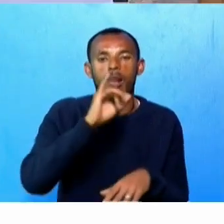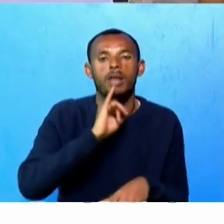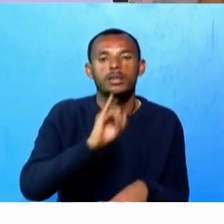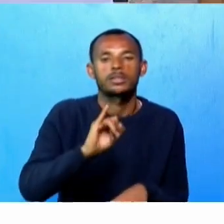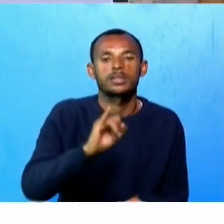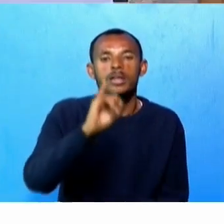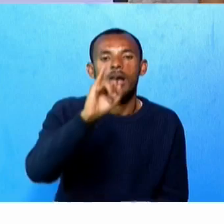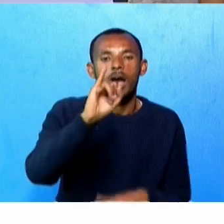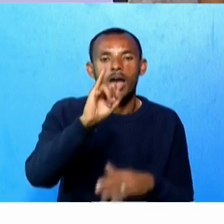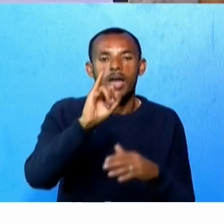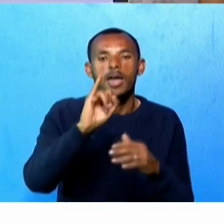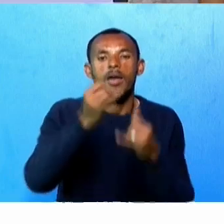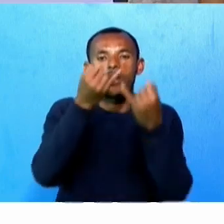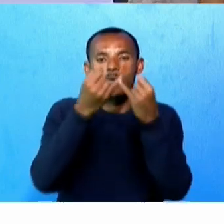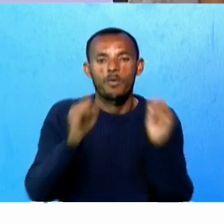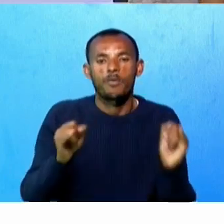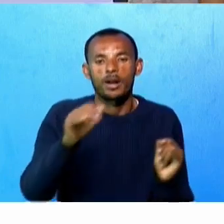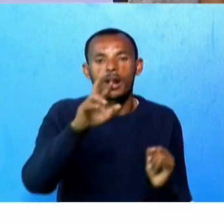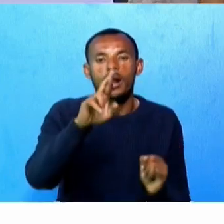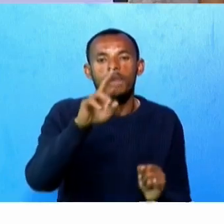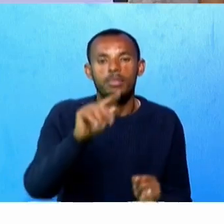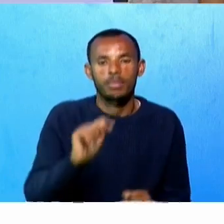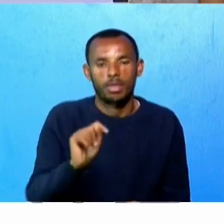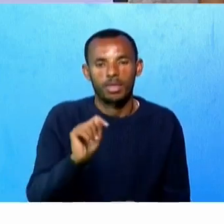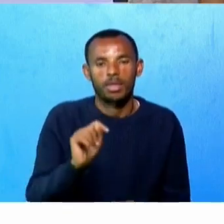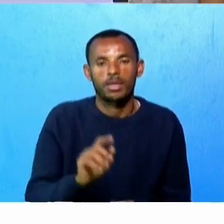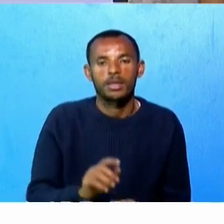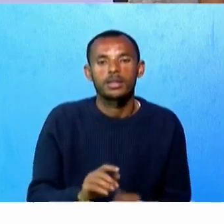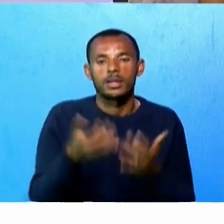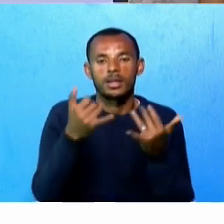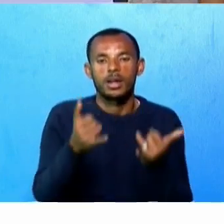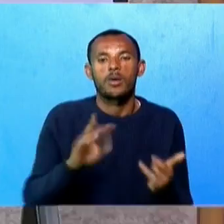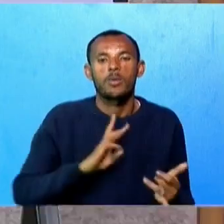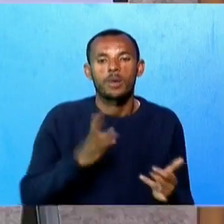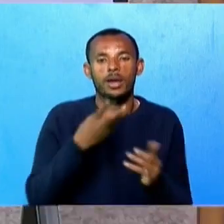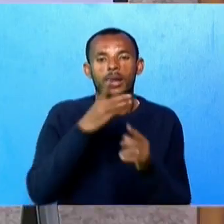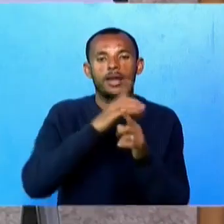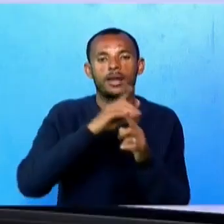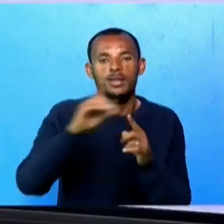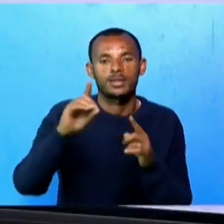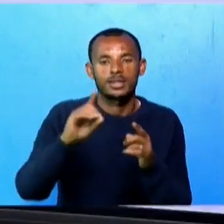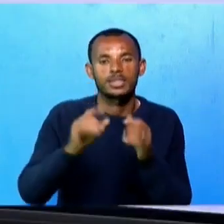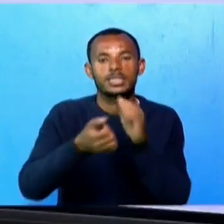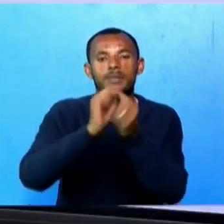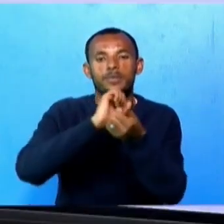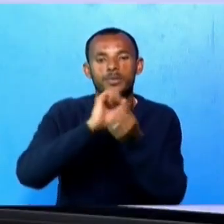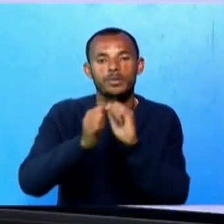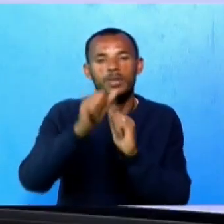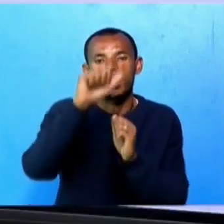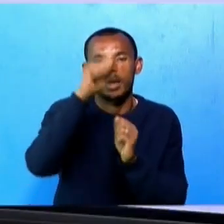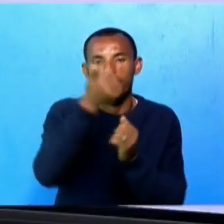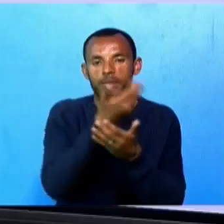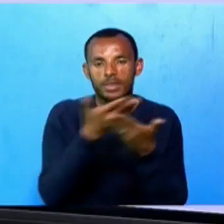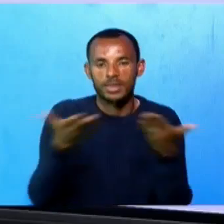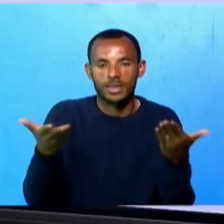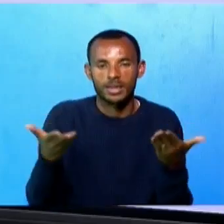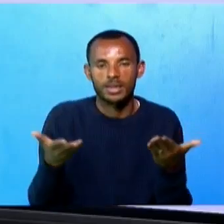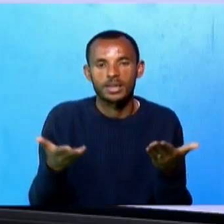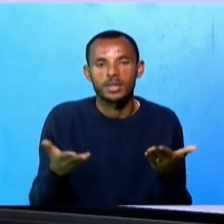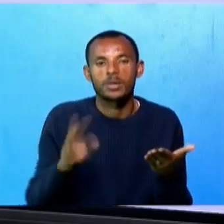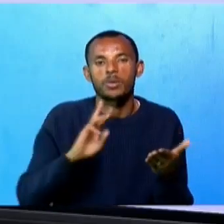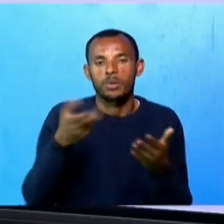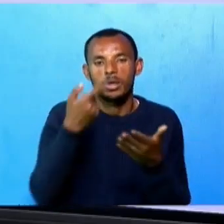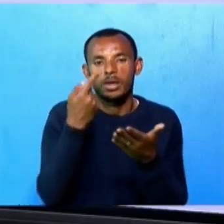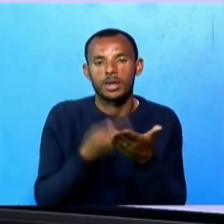I over RT. Okay, now we can directly substitute everything that we have here in